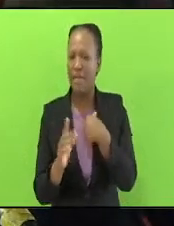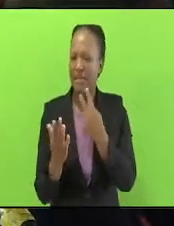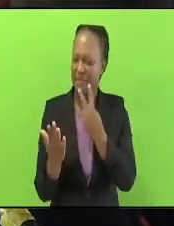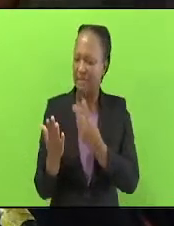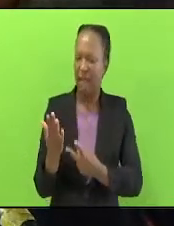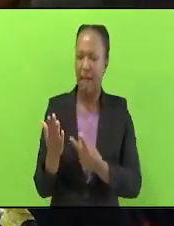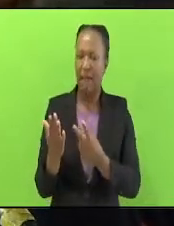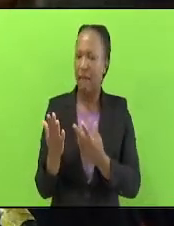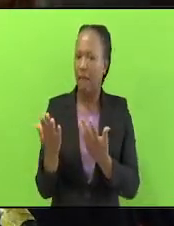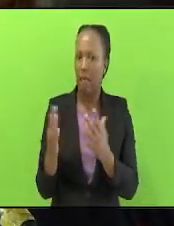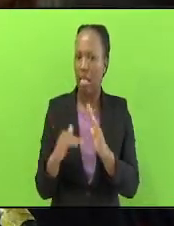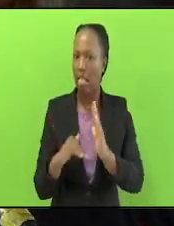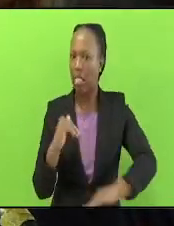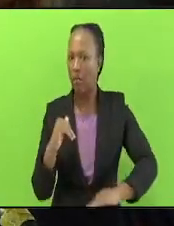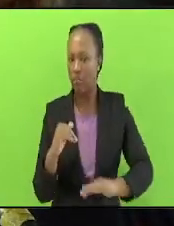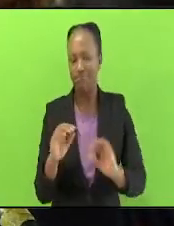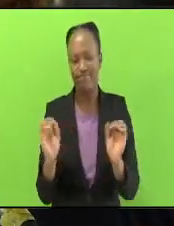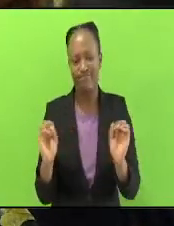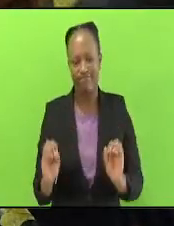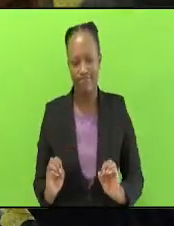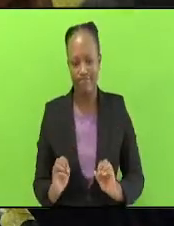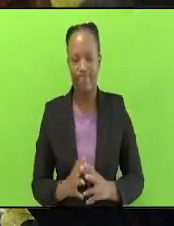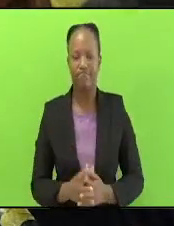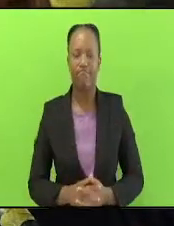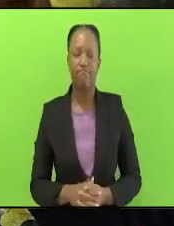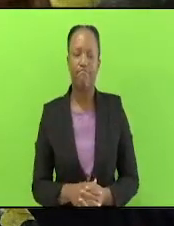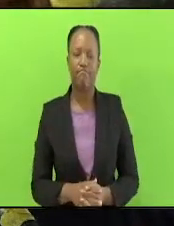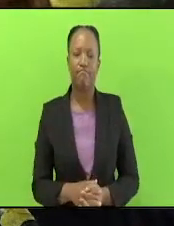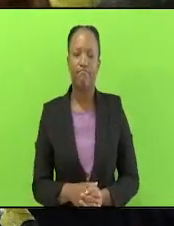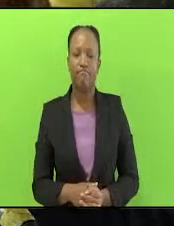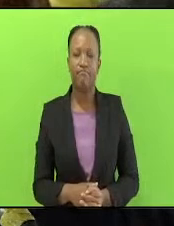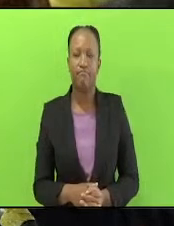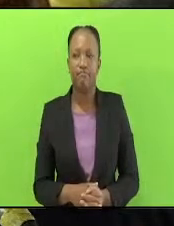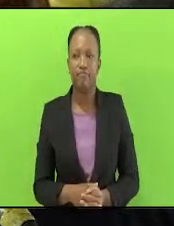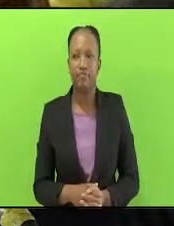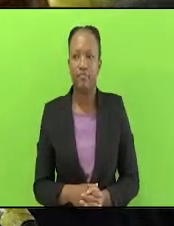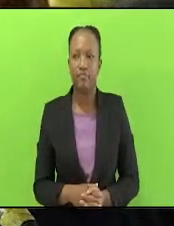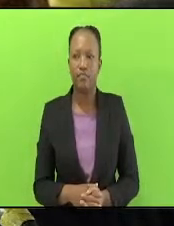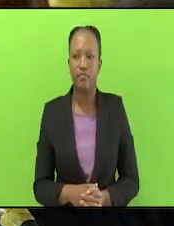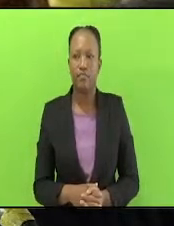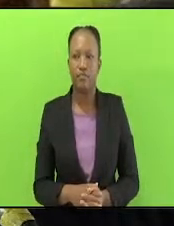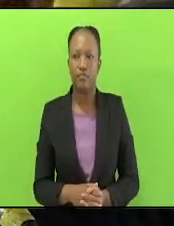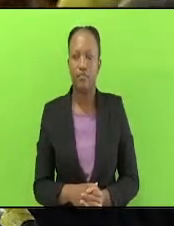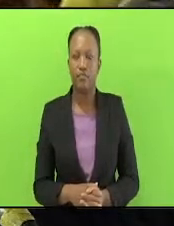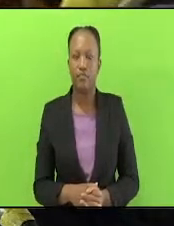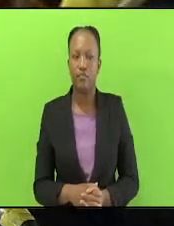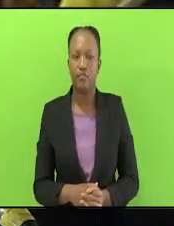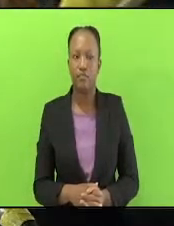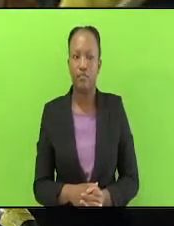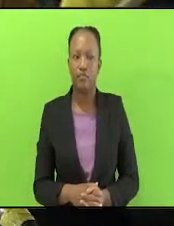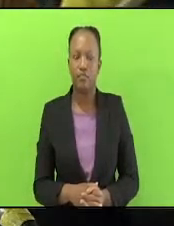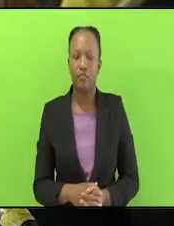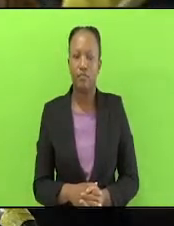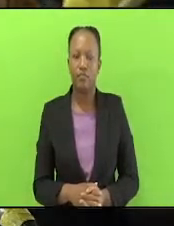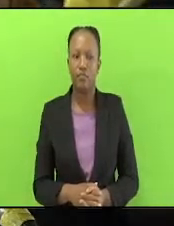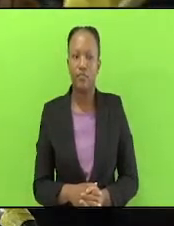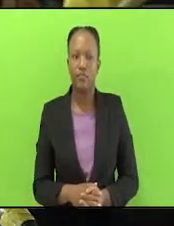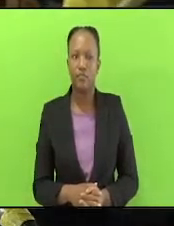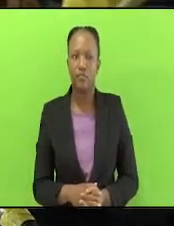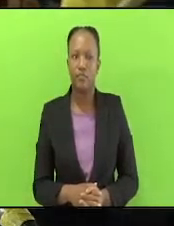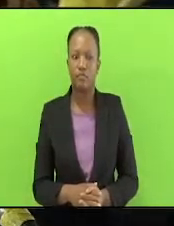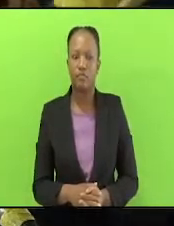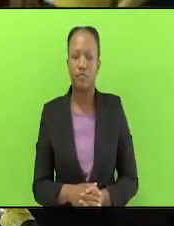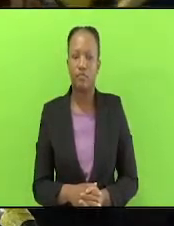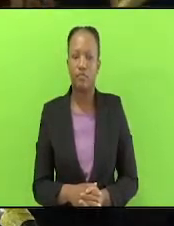eno mo go nang le kotlhao e tla pegwang ba e leng gore ga ba kitla ba ikobela melao eno. The biggest people or